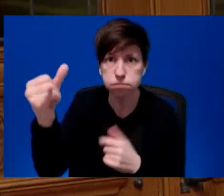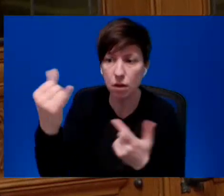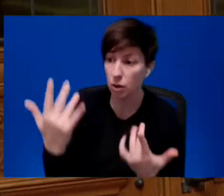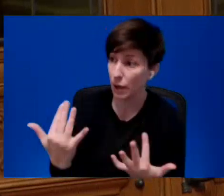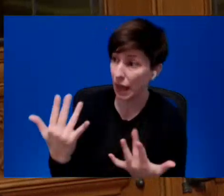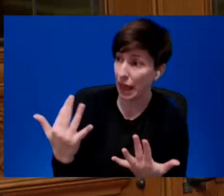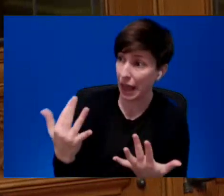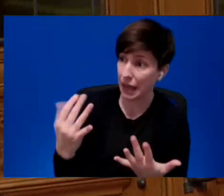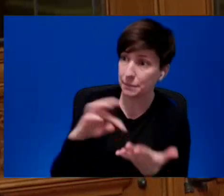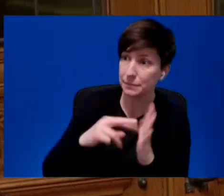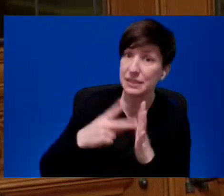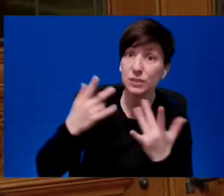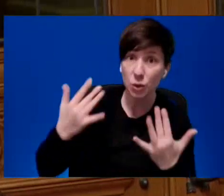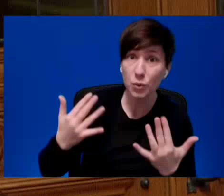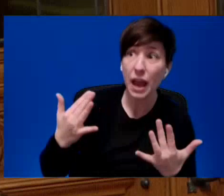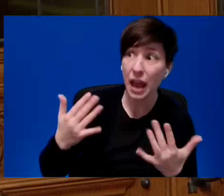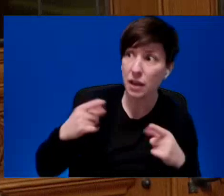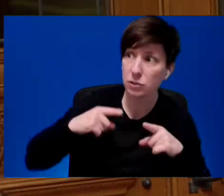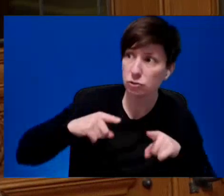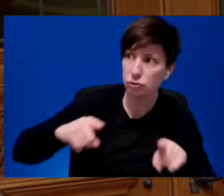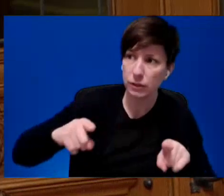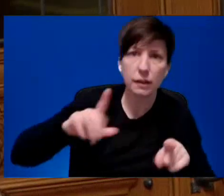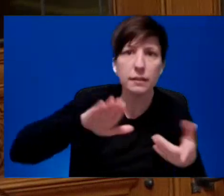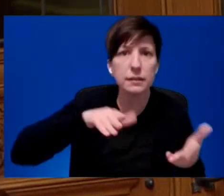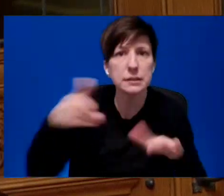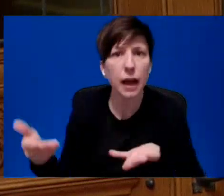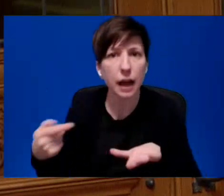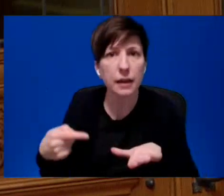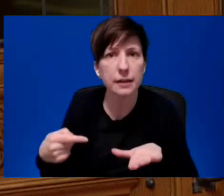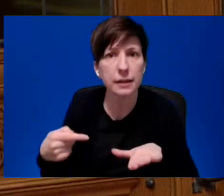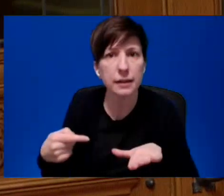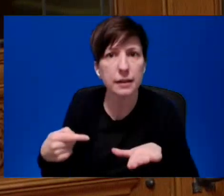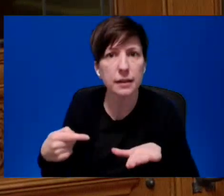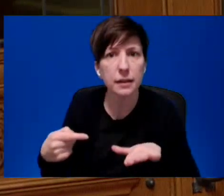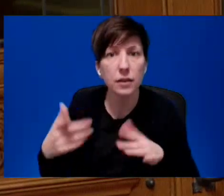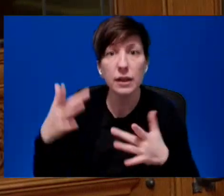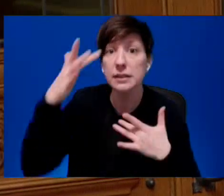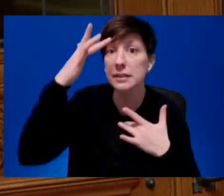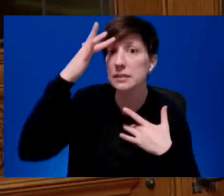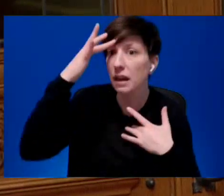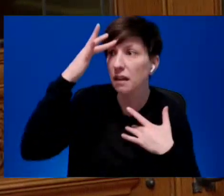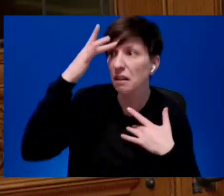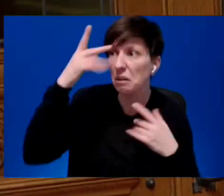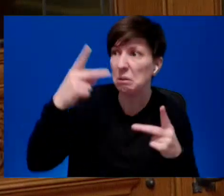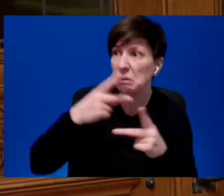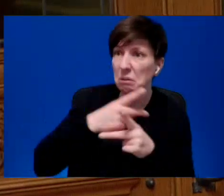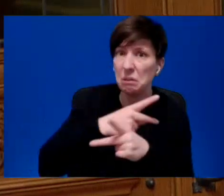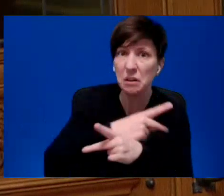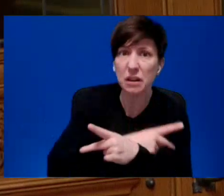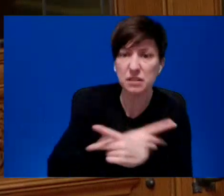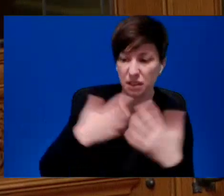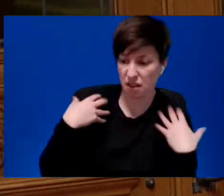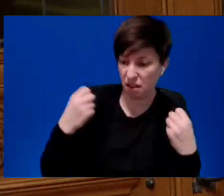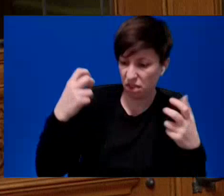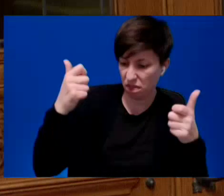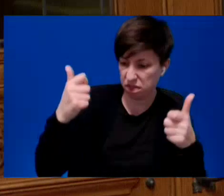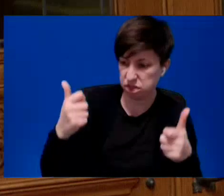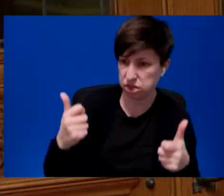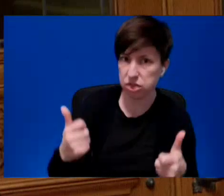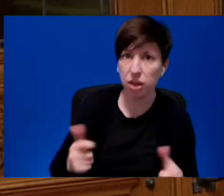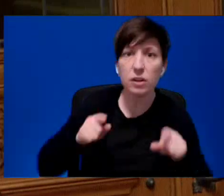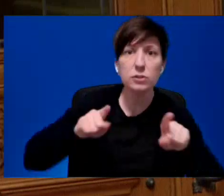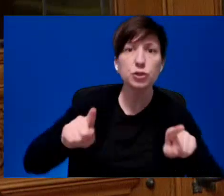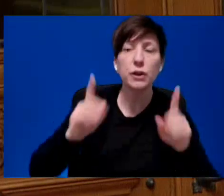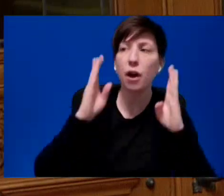they're getting sicker and sicker while waiting for health care. Just last week, we heard the story of Sophia